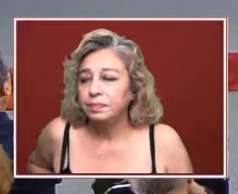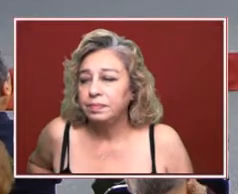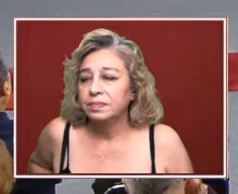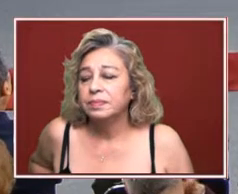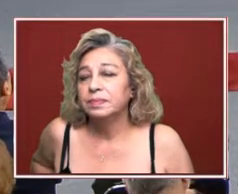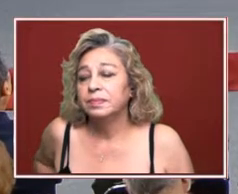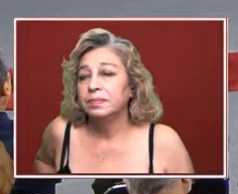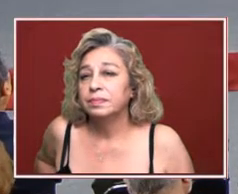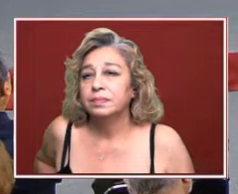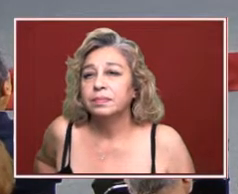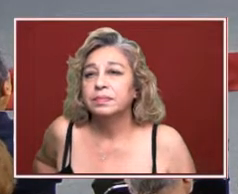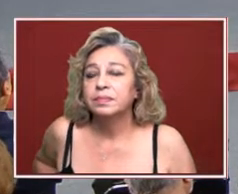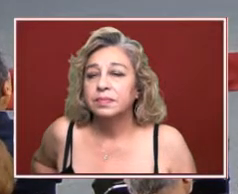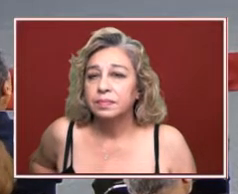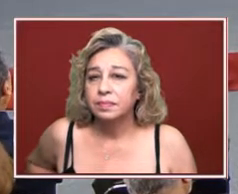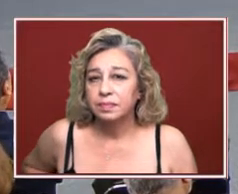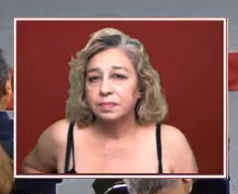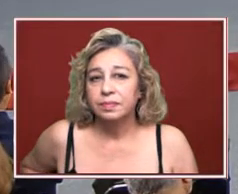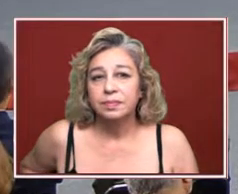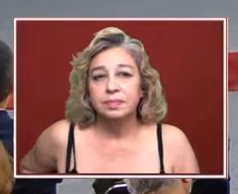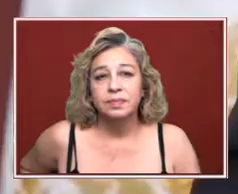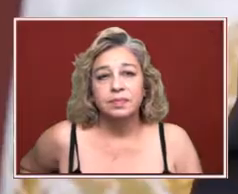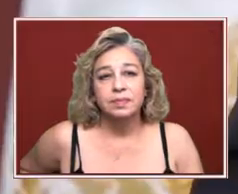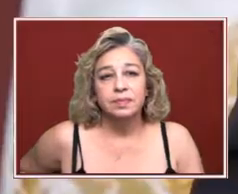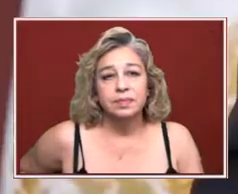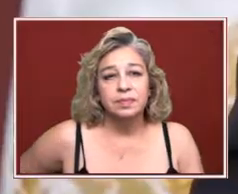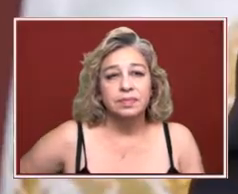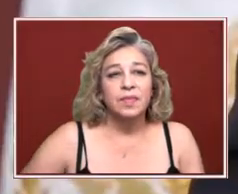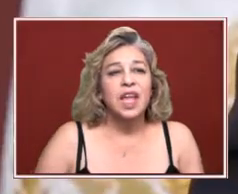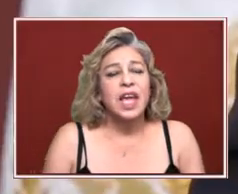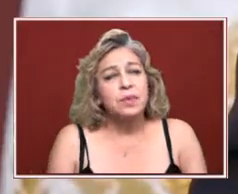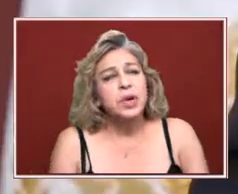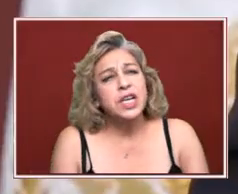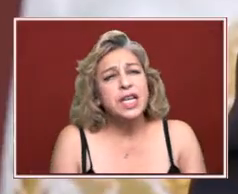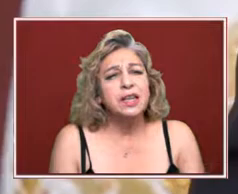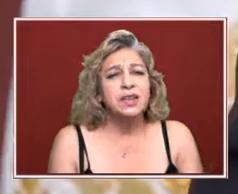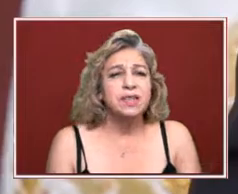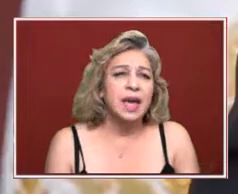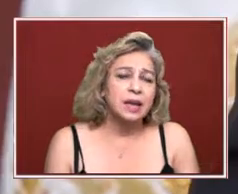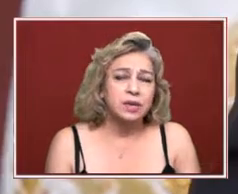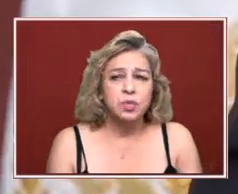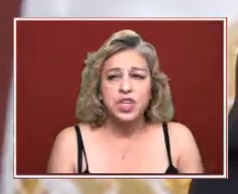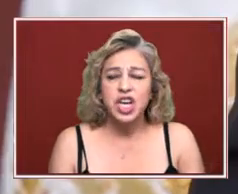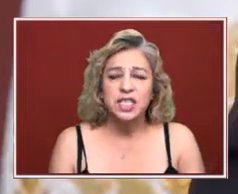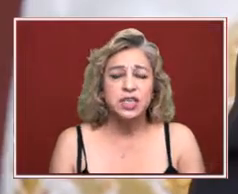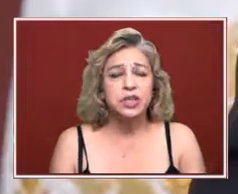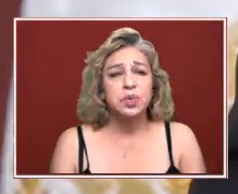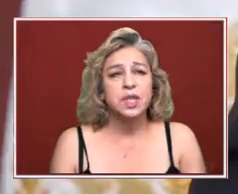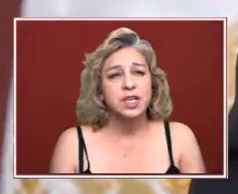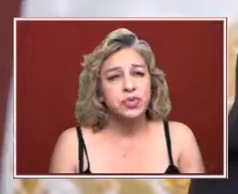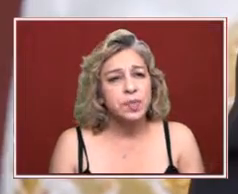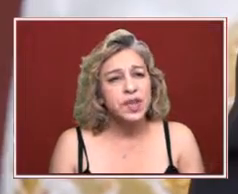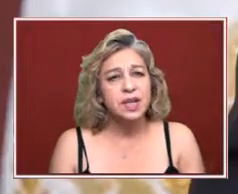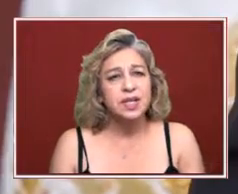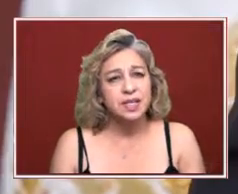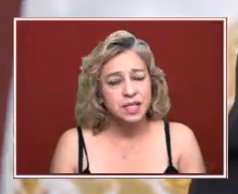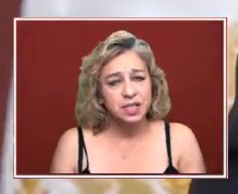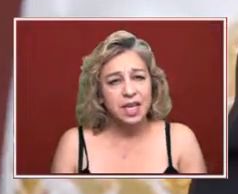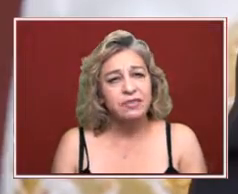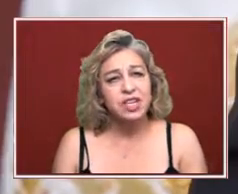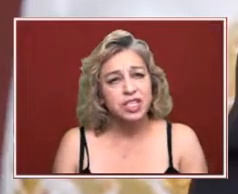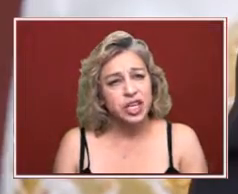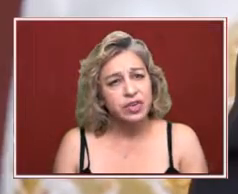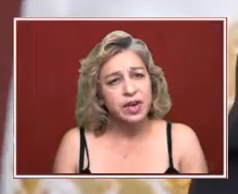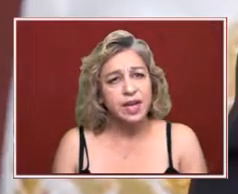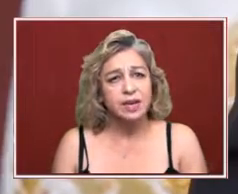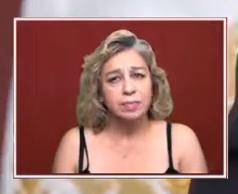con contribuir para la seguridad. And particularly that which has to do with contributing to the